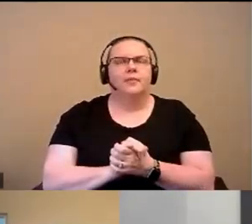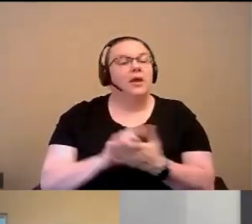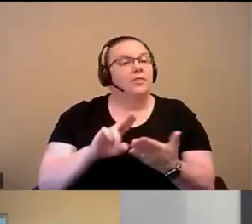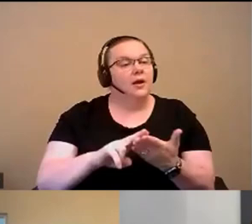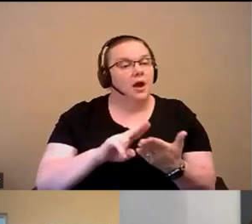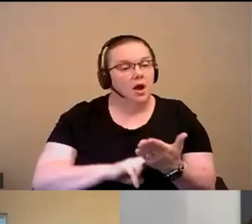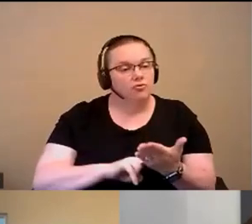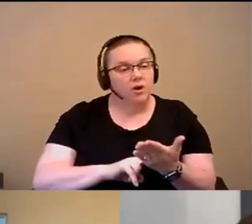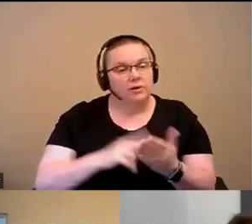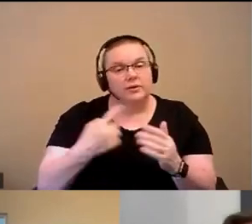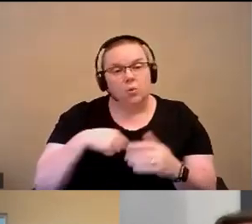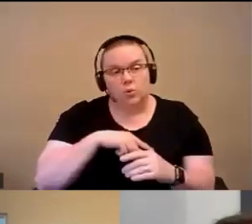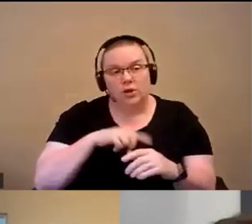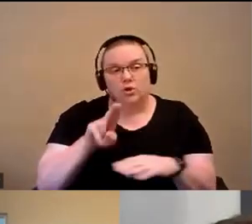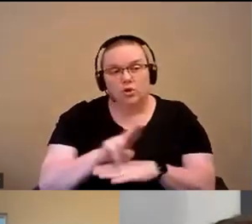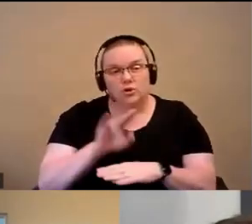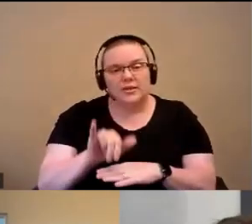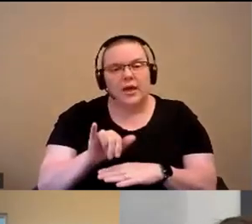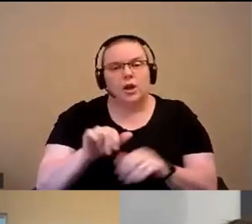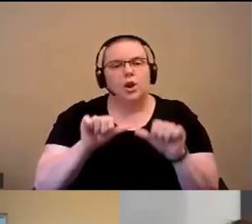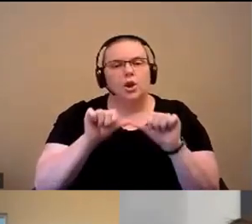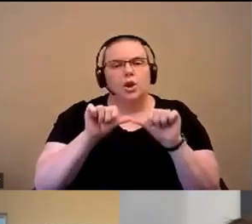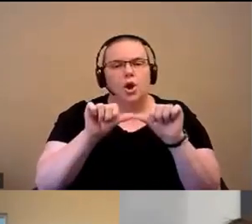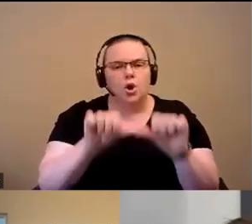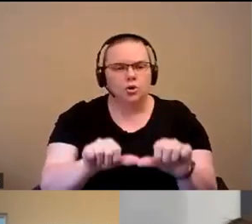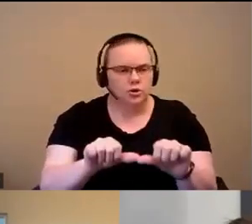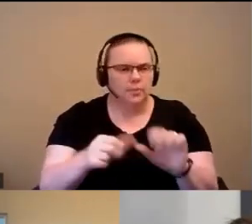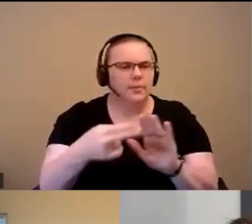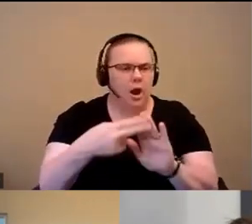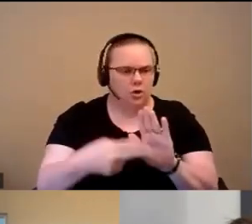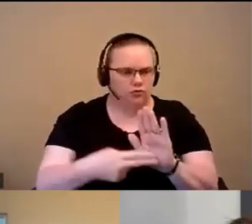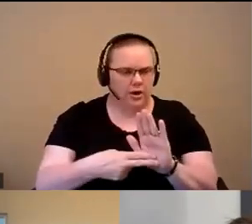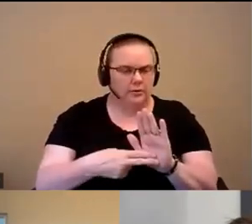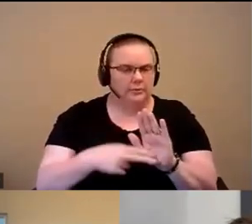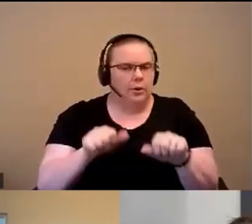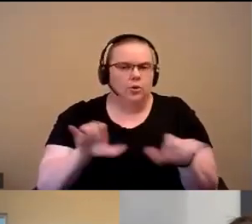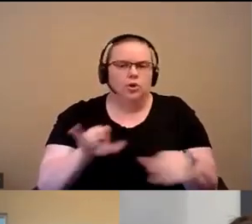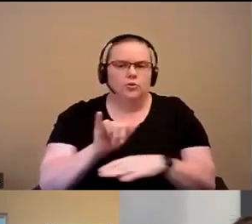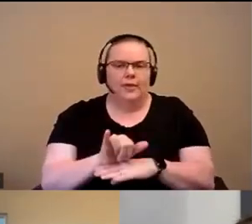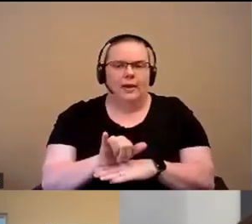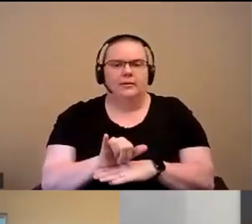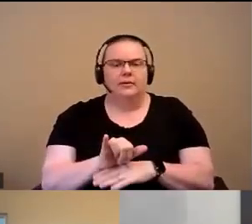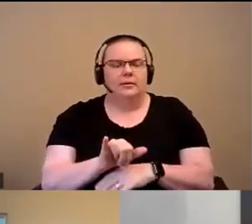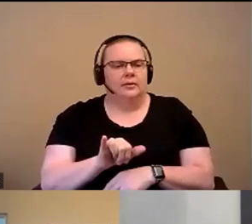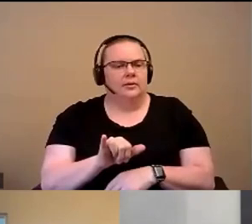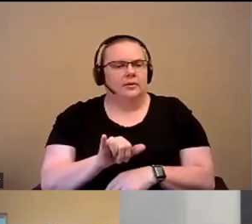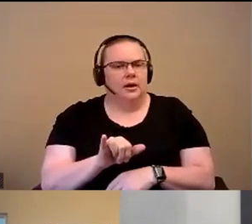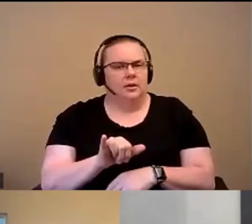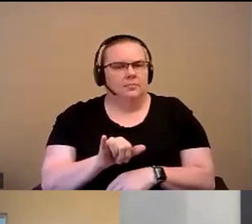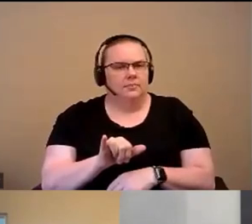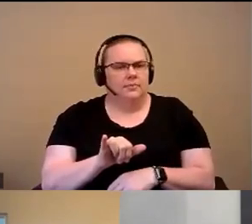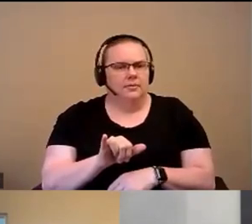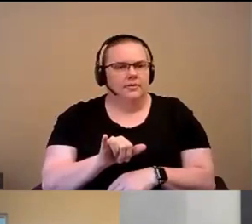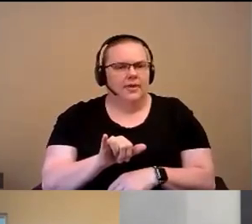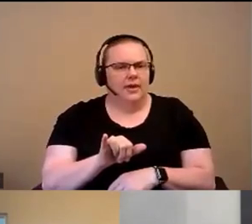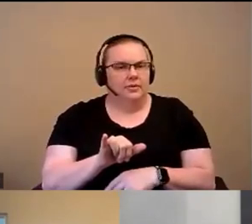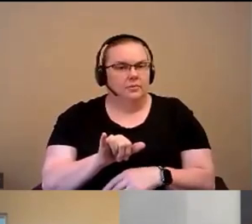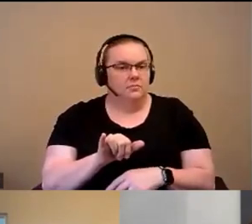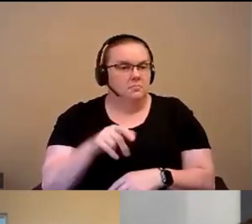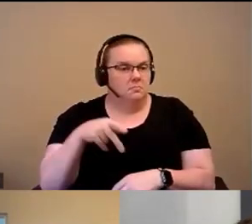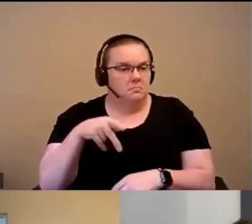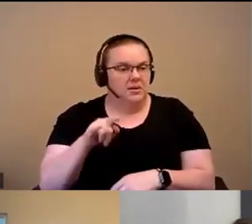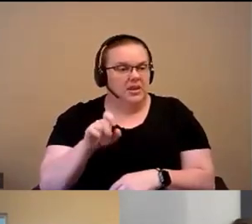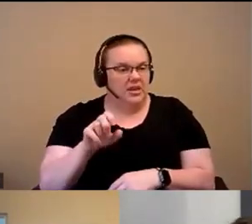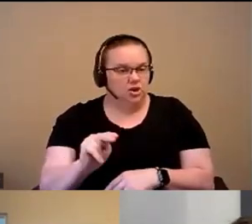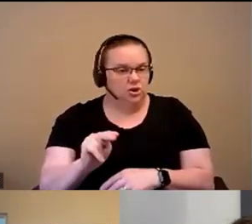Can we use that contract, that long-term contract, to be the contract that the petition is talking about rather